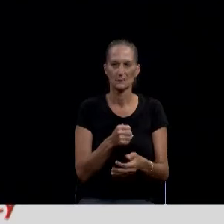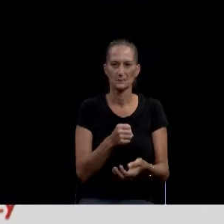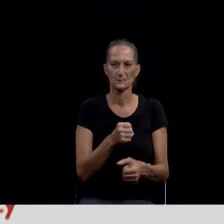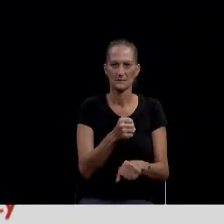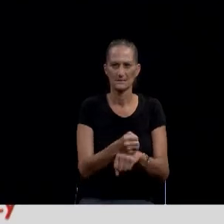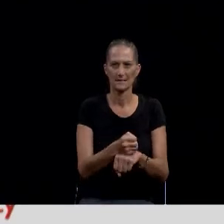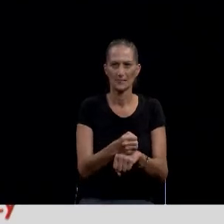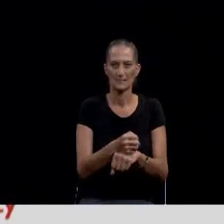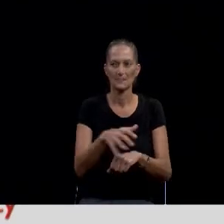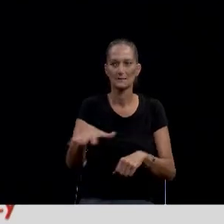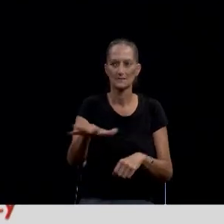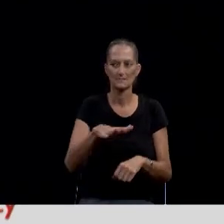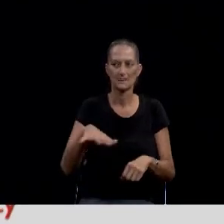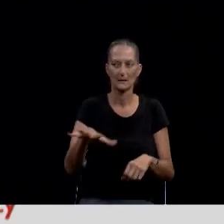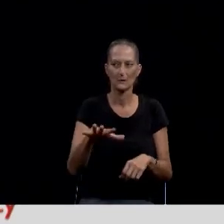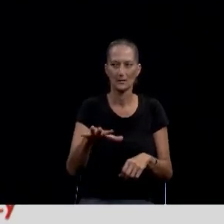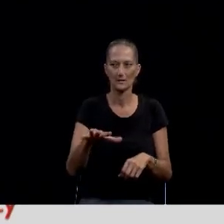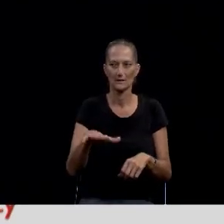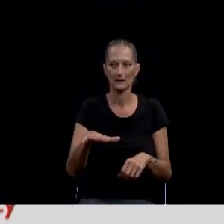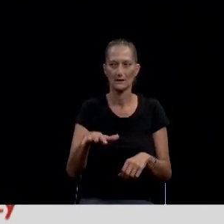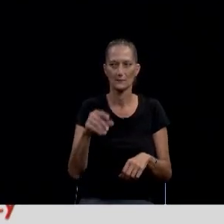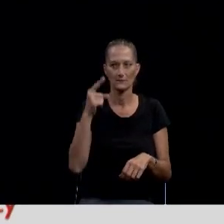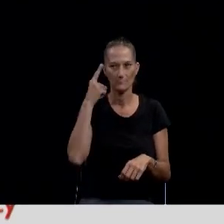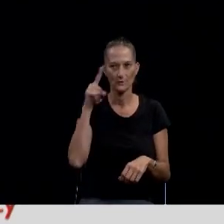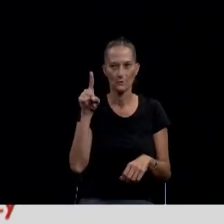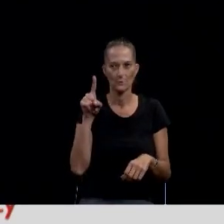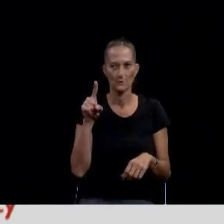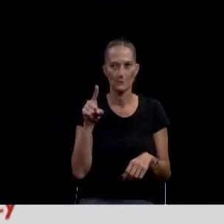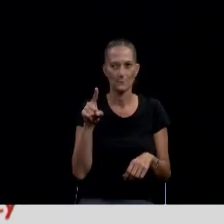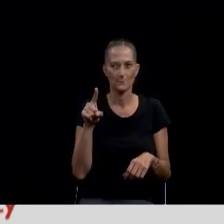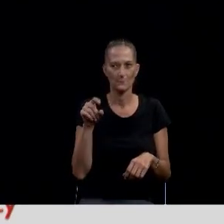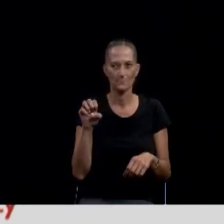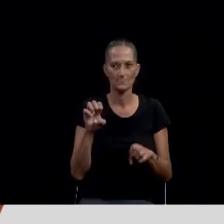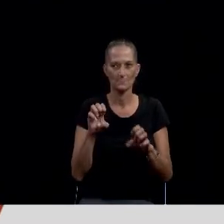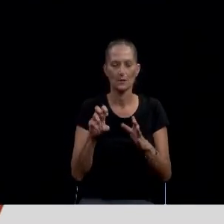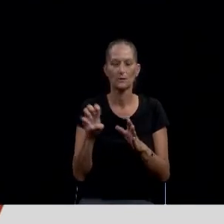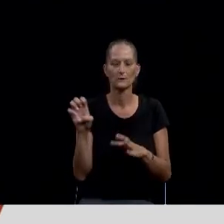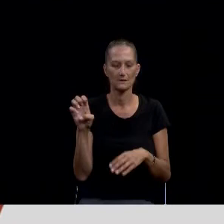and invite existing and new community members to enjoy it.